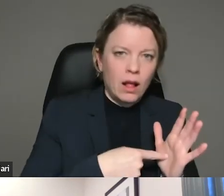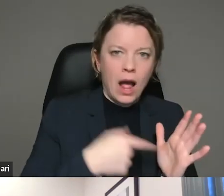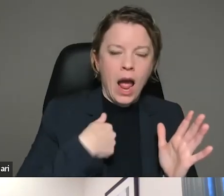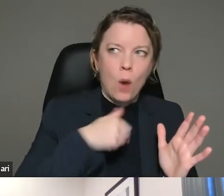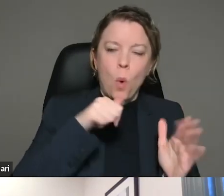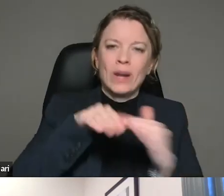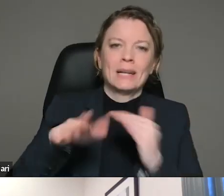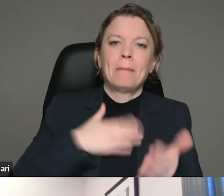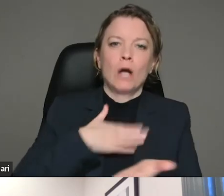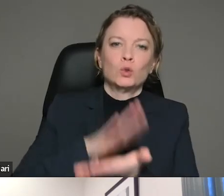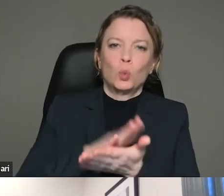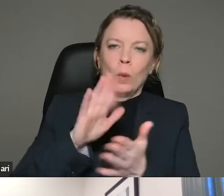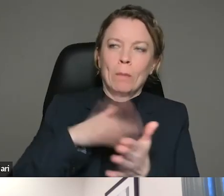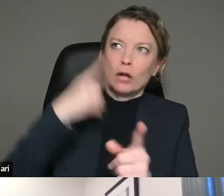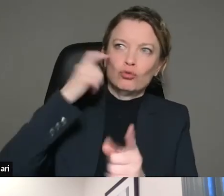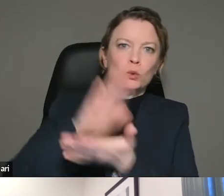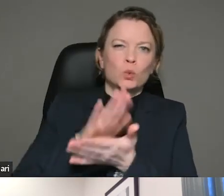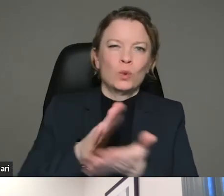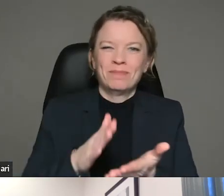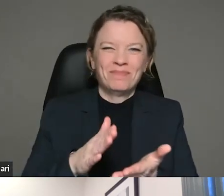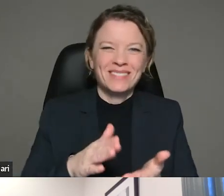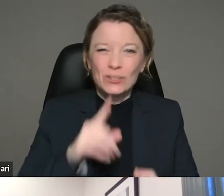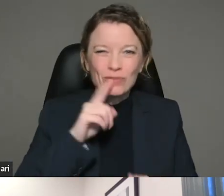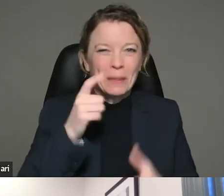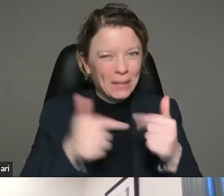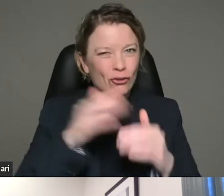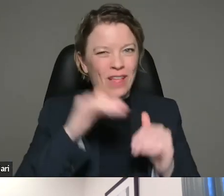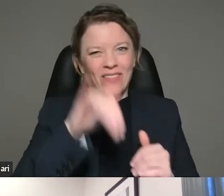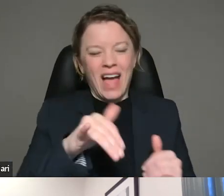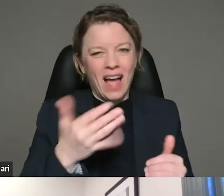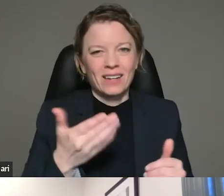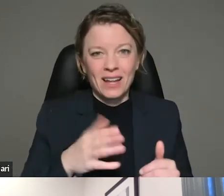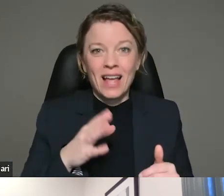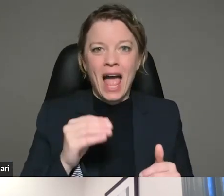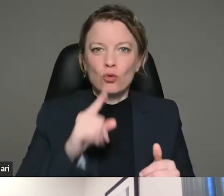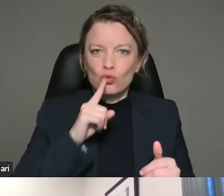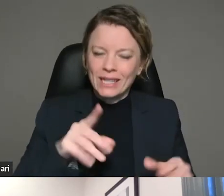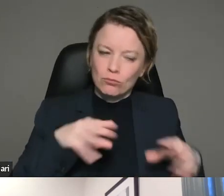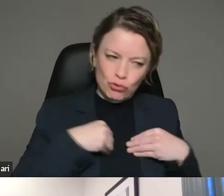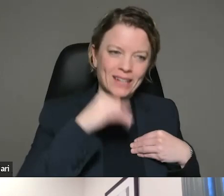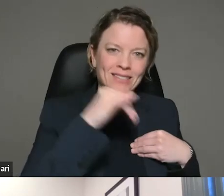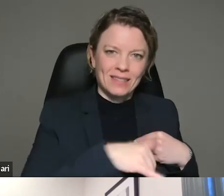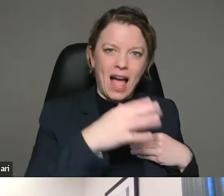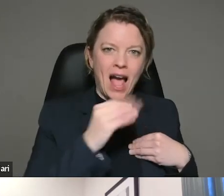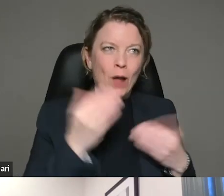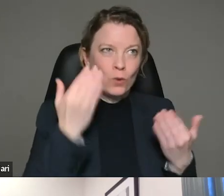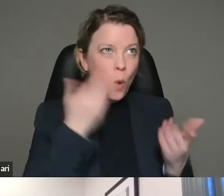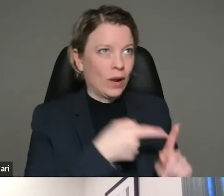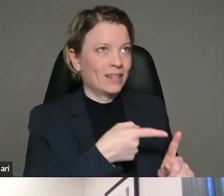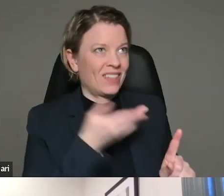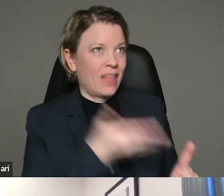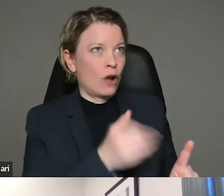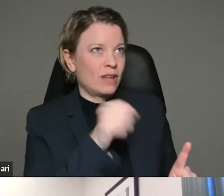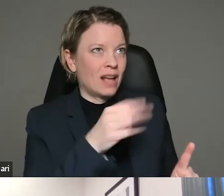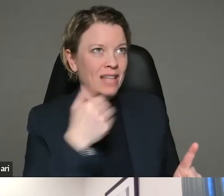that you want to get. It's a lot bigger than that. So, and I think embracing it and knowing that it's there and knowing that you have